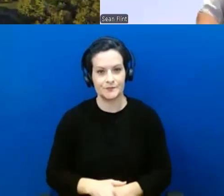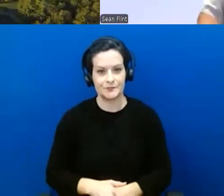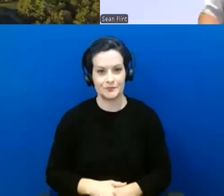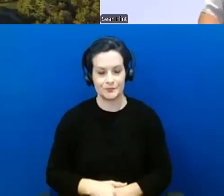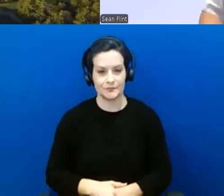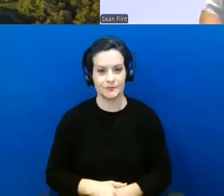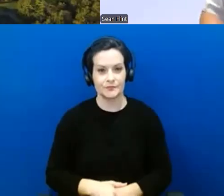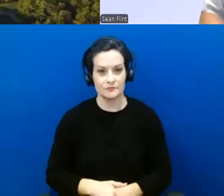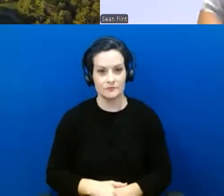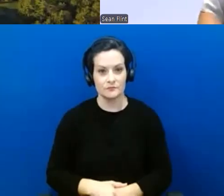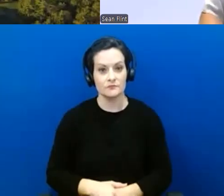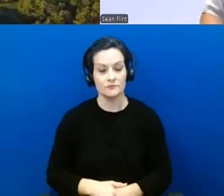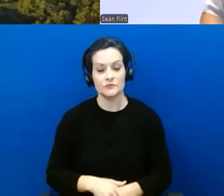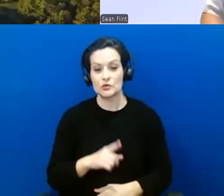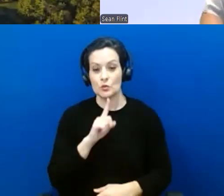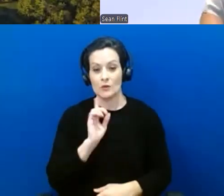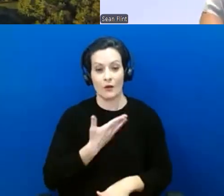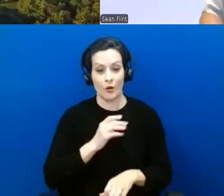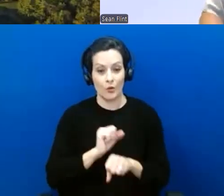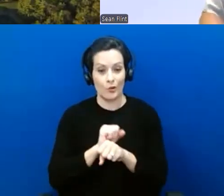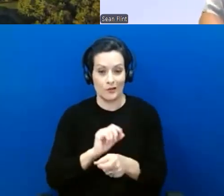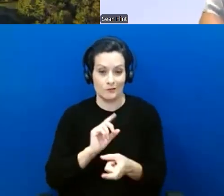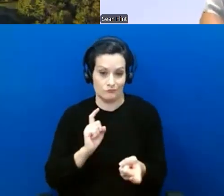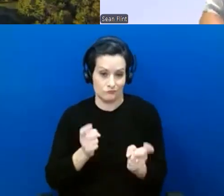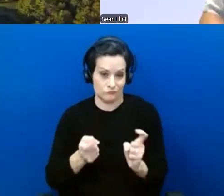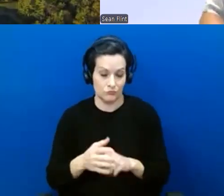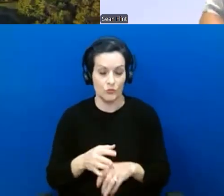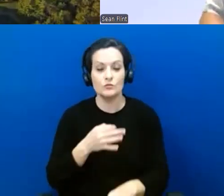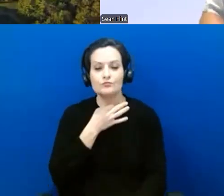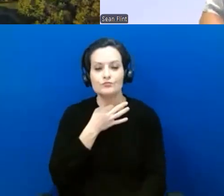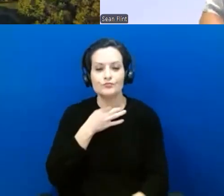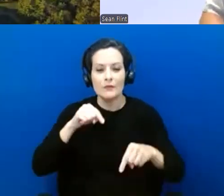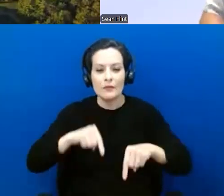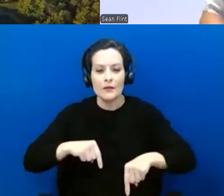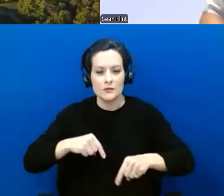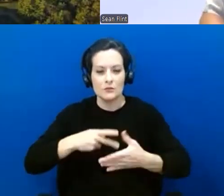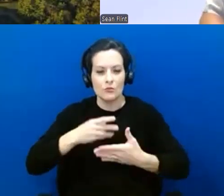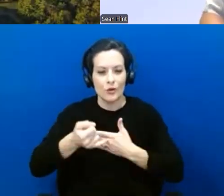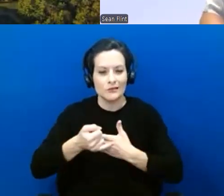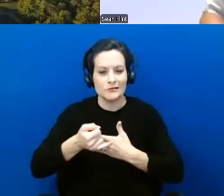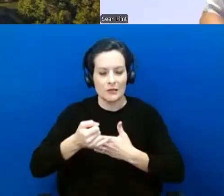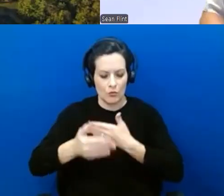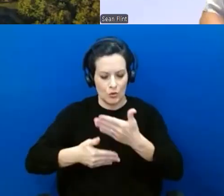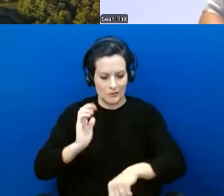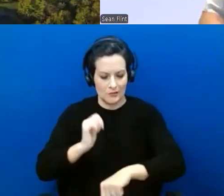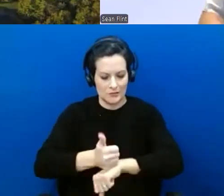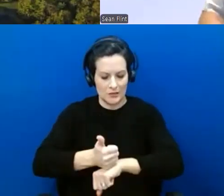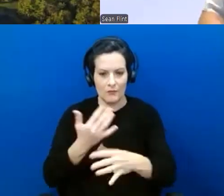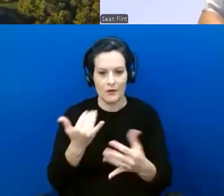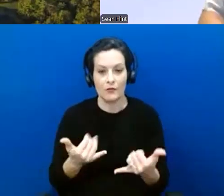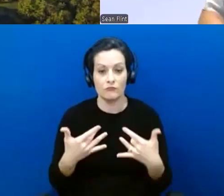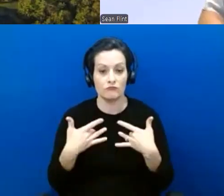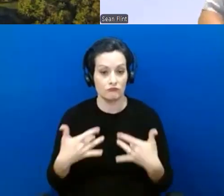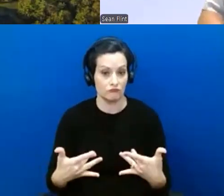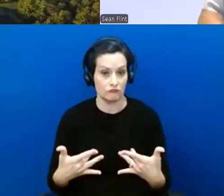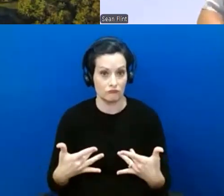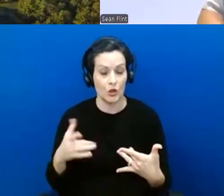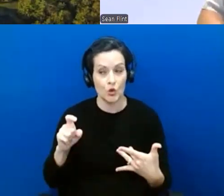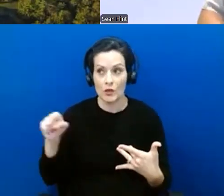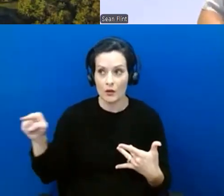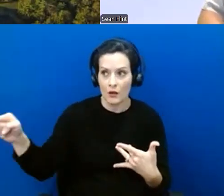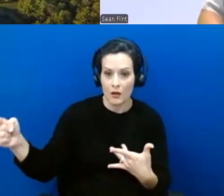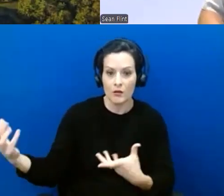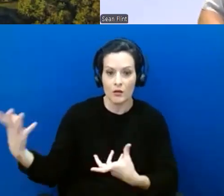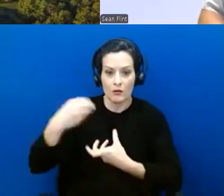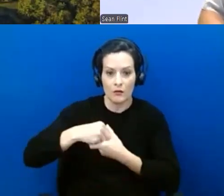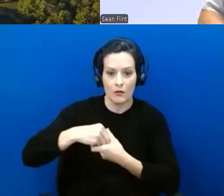so that changed everything we did. And so I'm wondering, for this what are the processes we set up now? Who do we need to be part of these